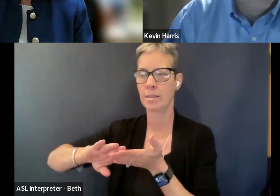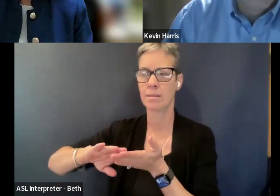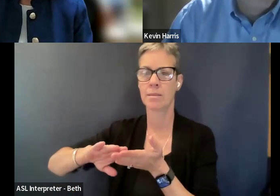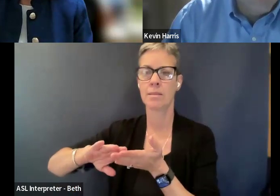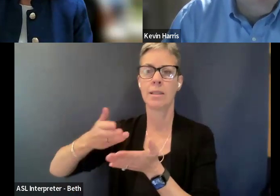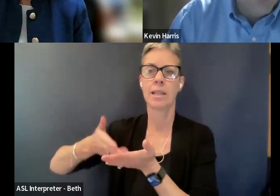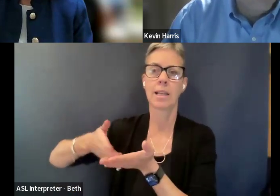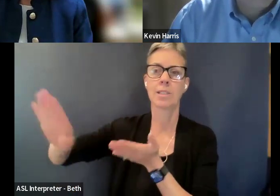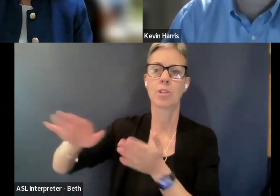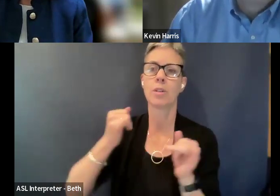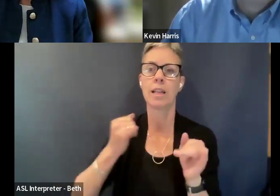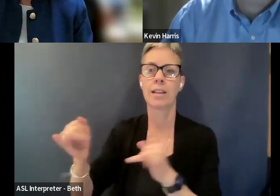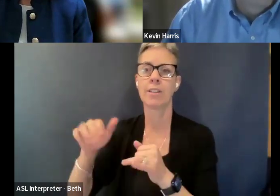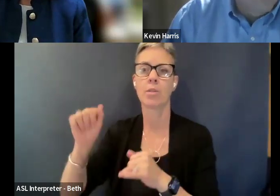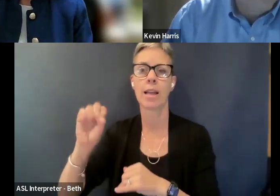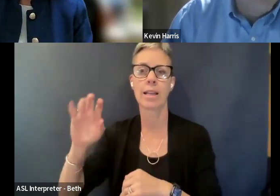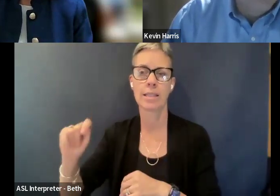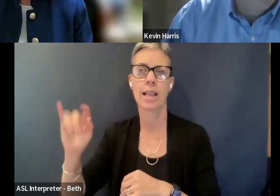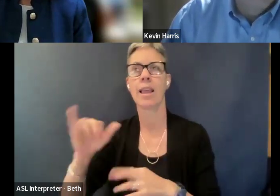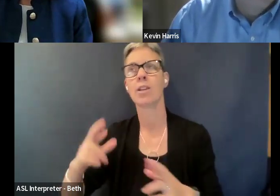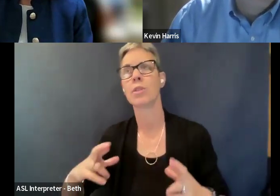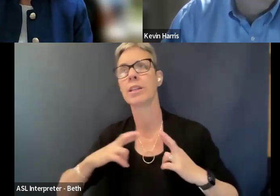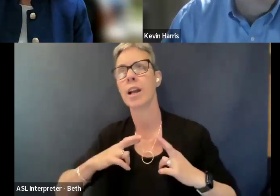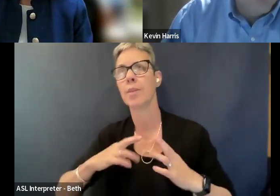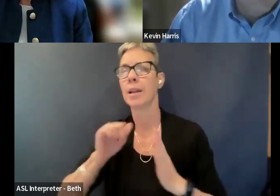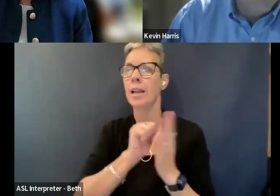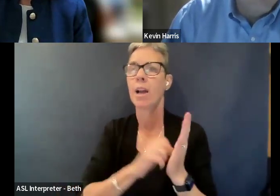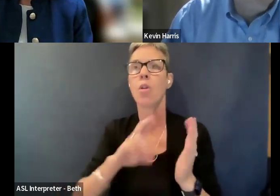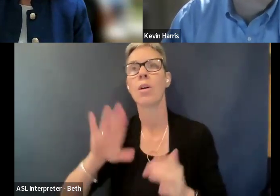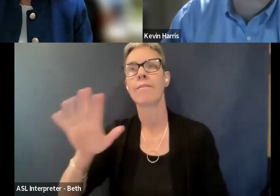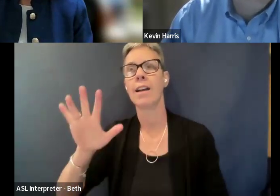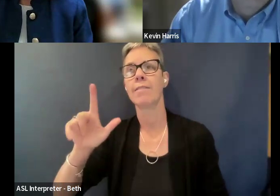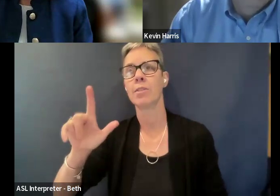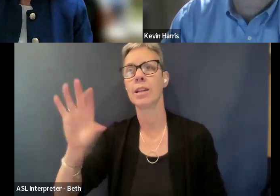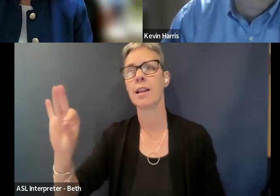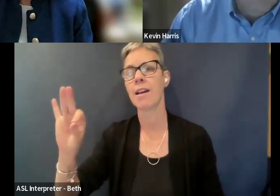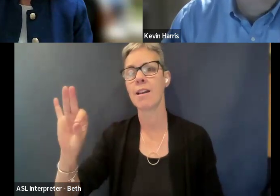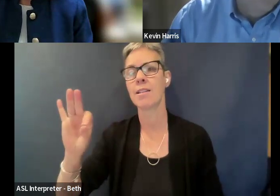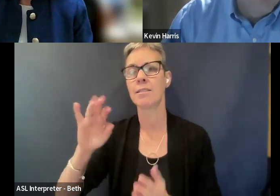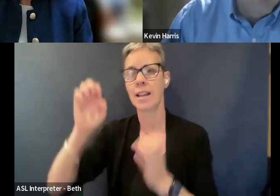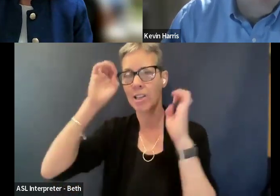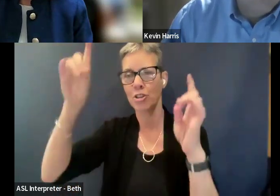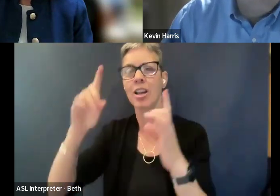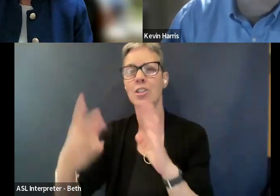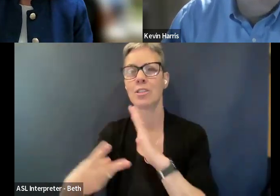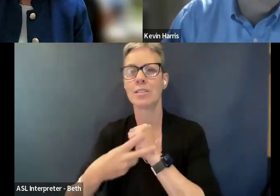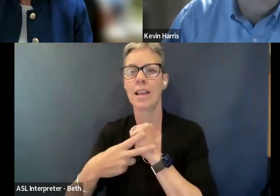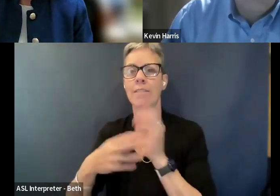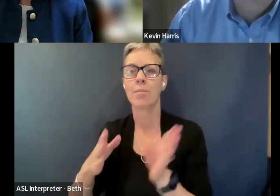individual assets such as retirement accounts or the 529 education savings plans from asset